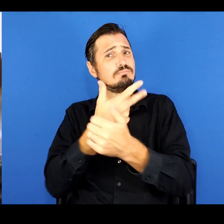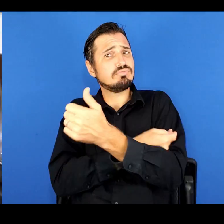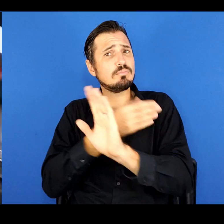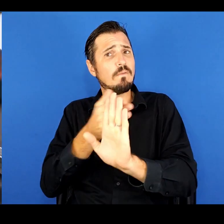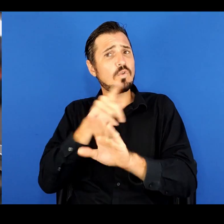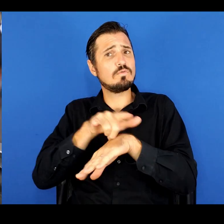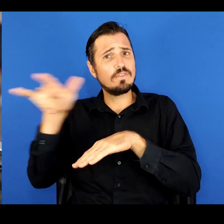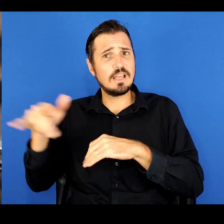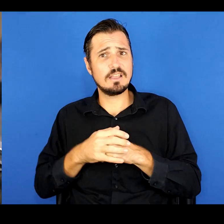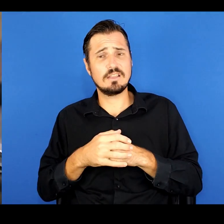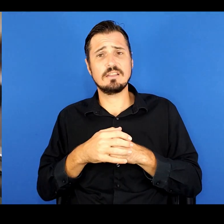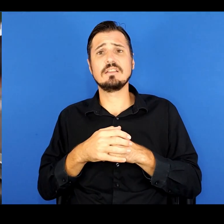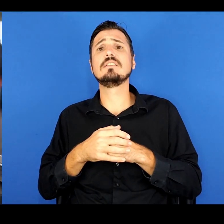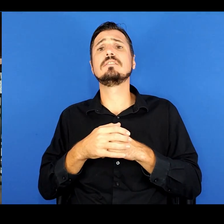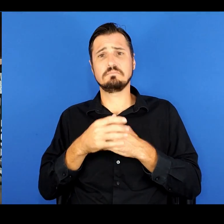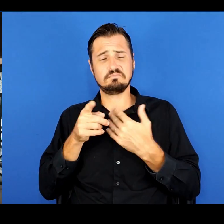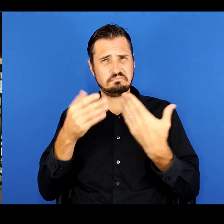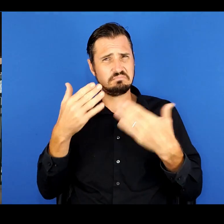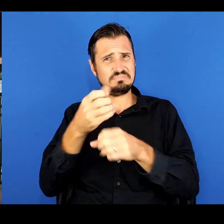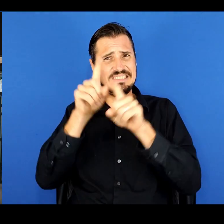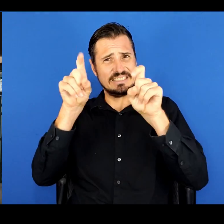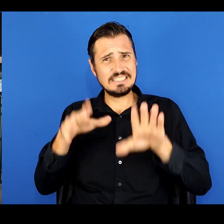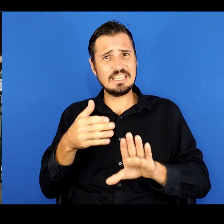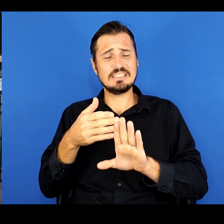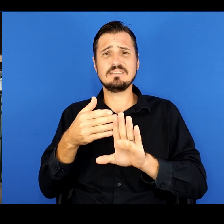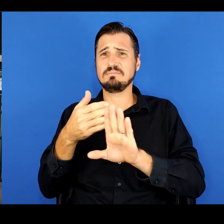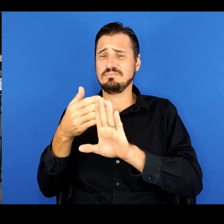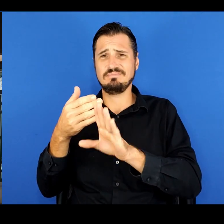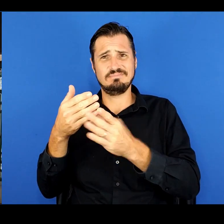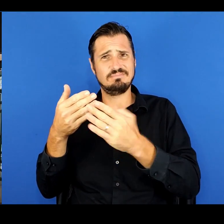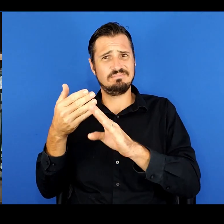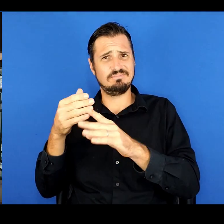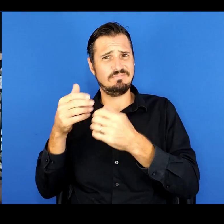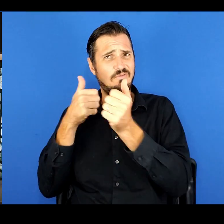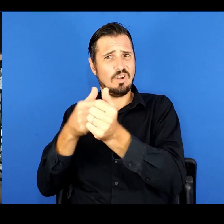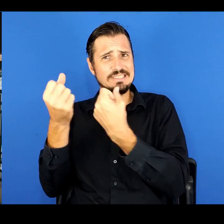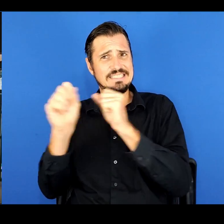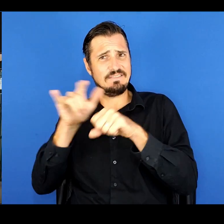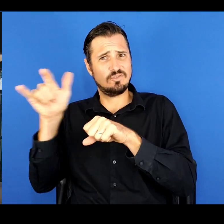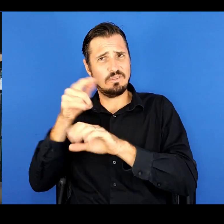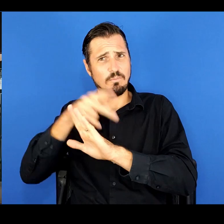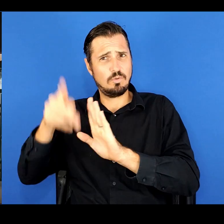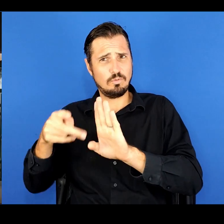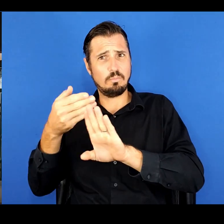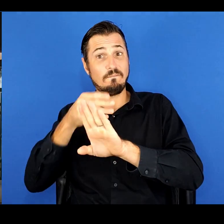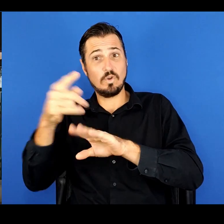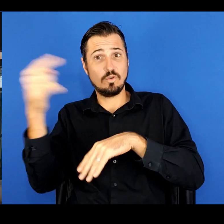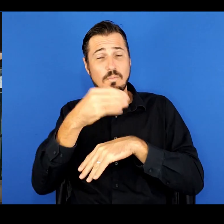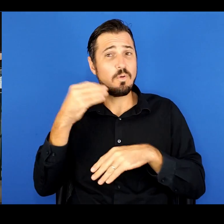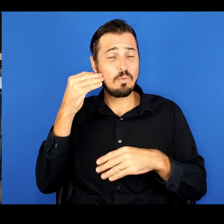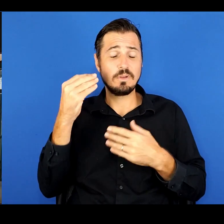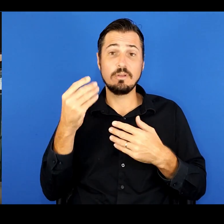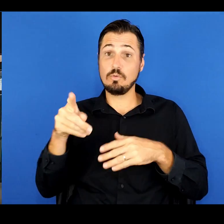you go. Get tested in accordance with safe travels before you come home, and take another test 3 days after you return,